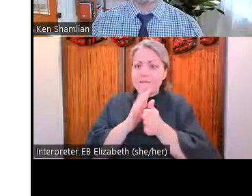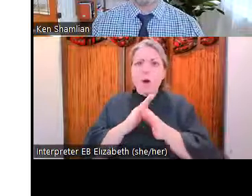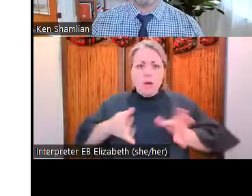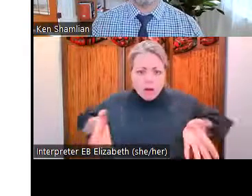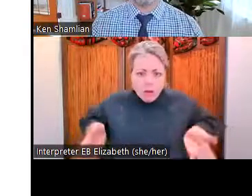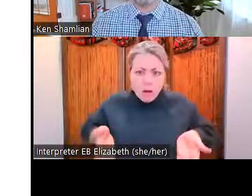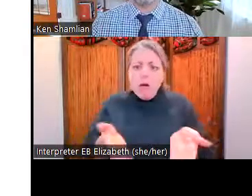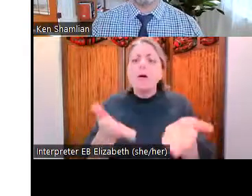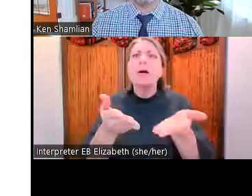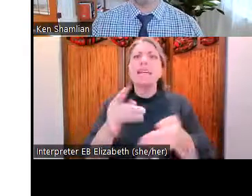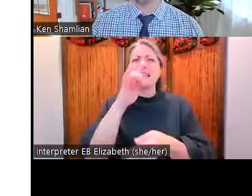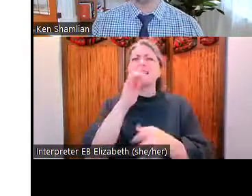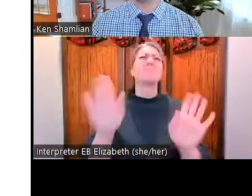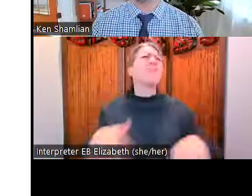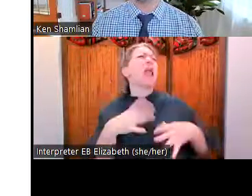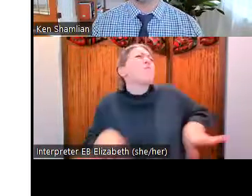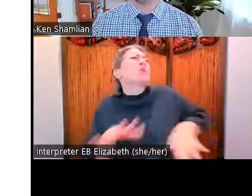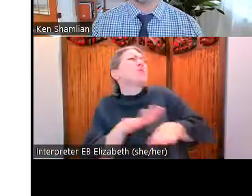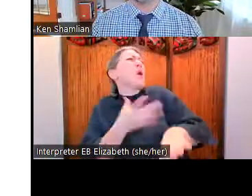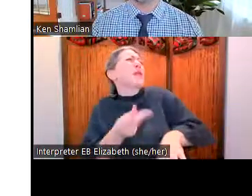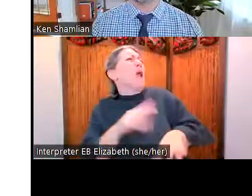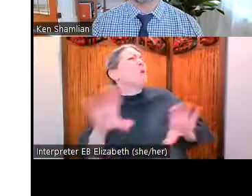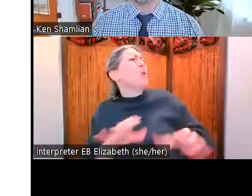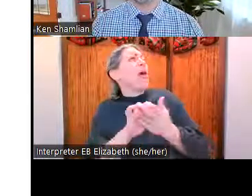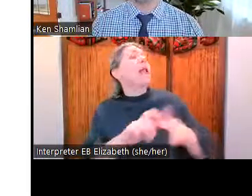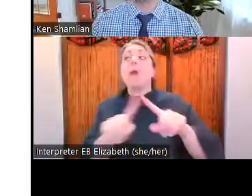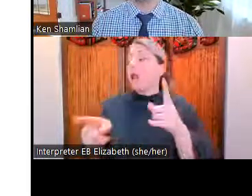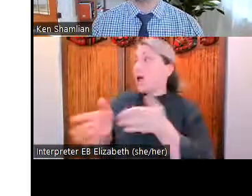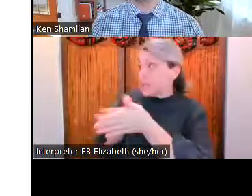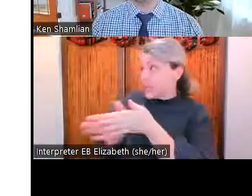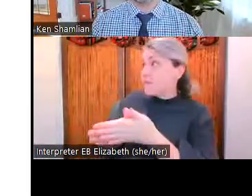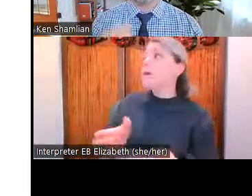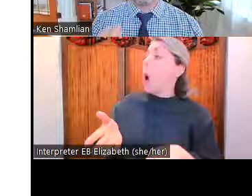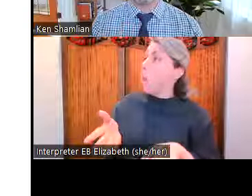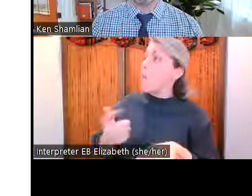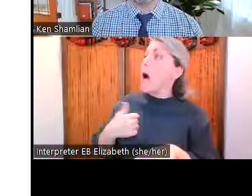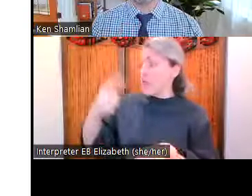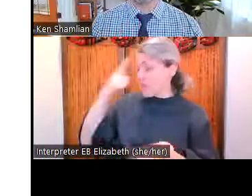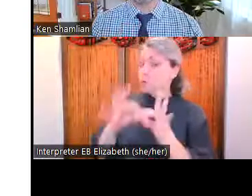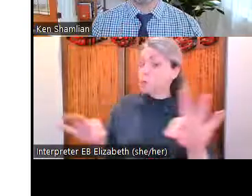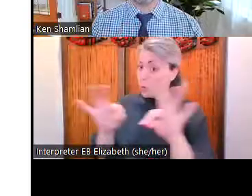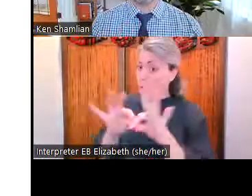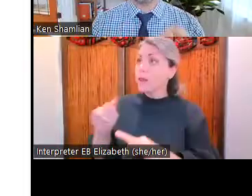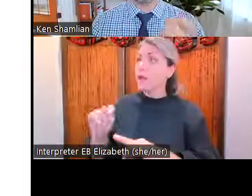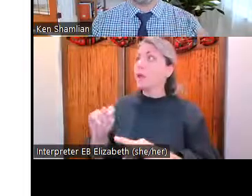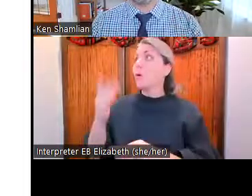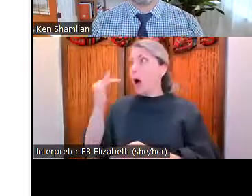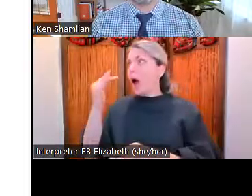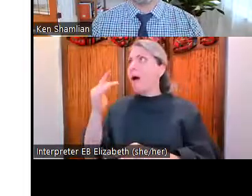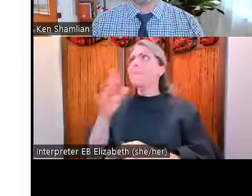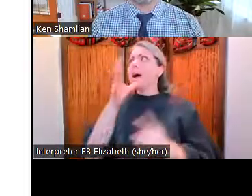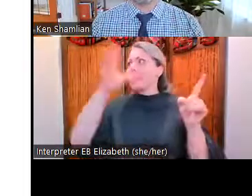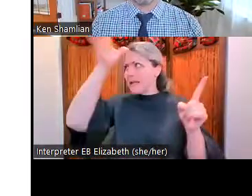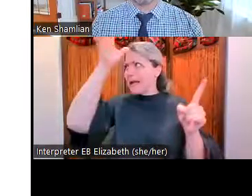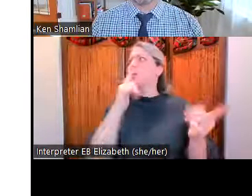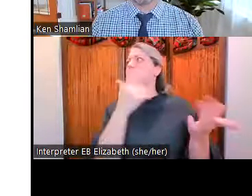don't want to slow down enough to do it. So we might need to kind of find ways to help them say like, oh, I think it's worth it to me because mom and dad are helping